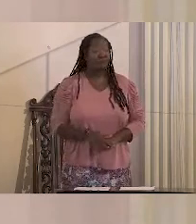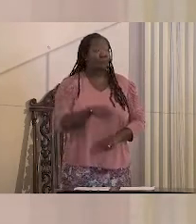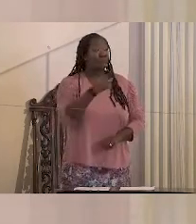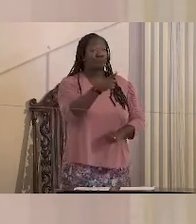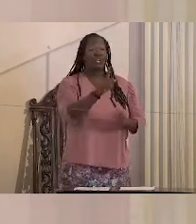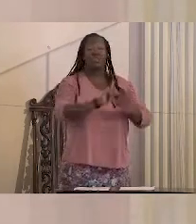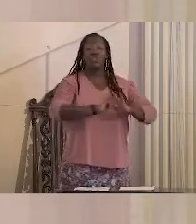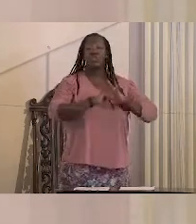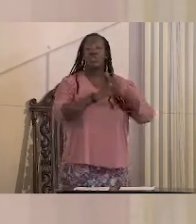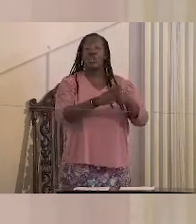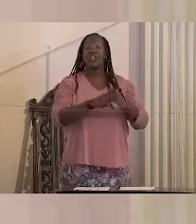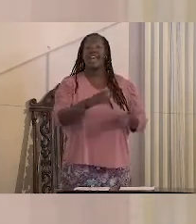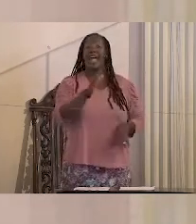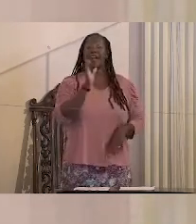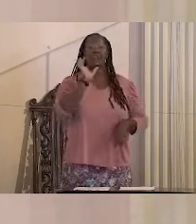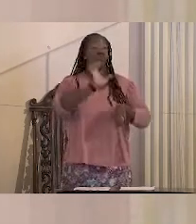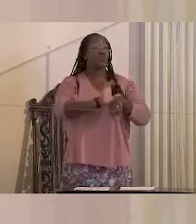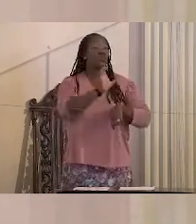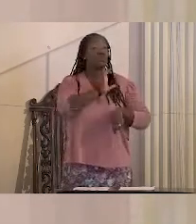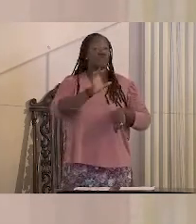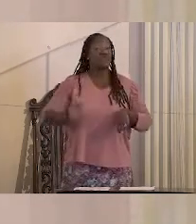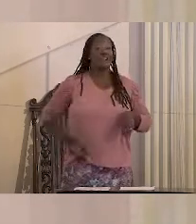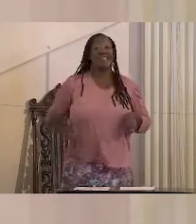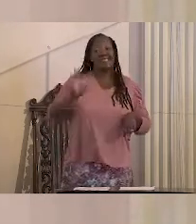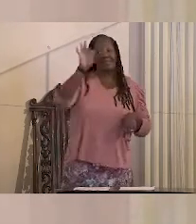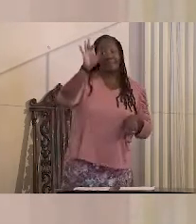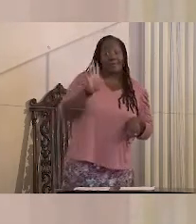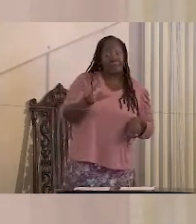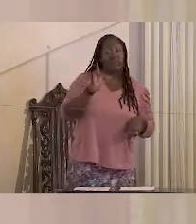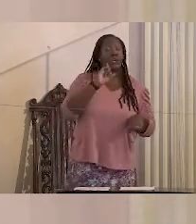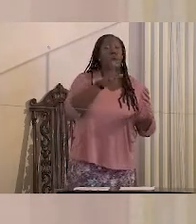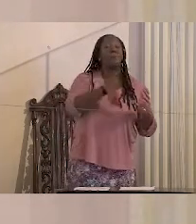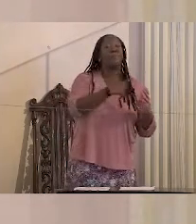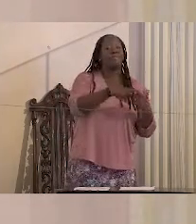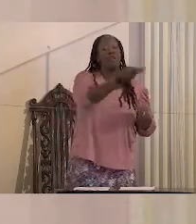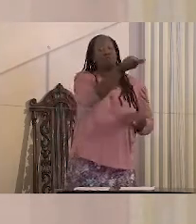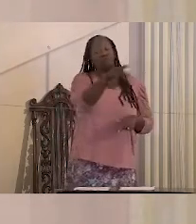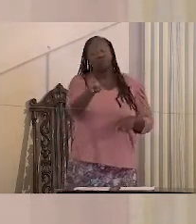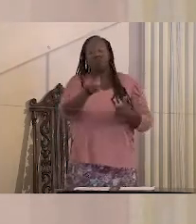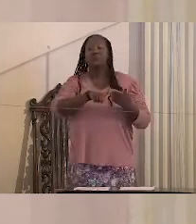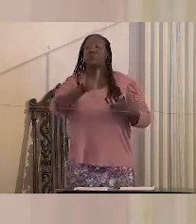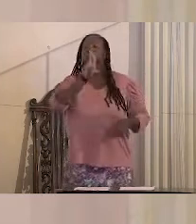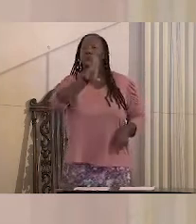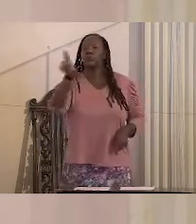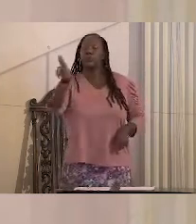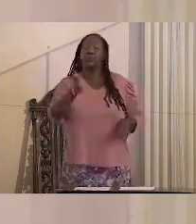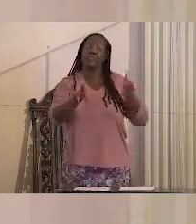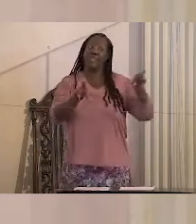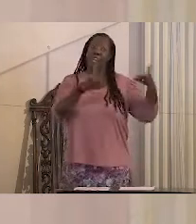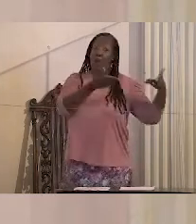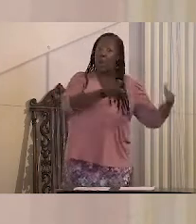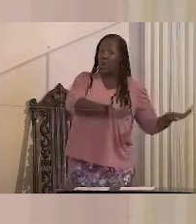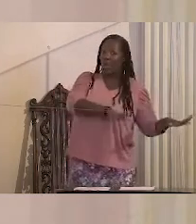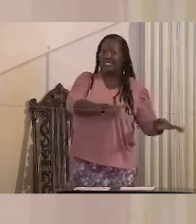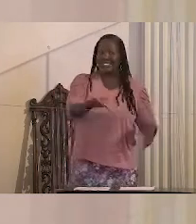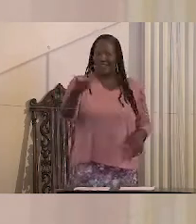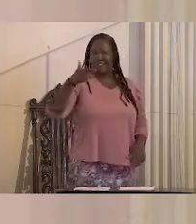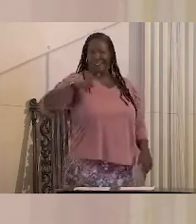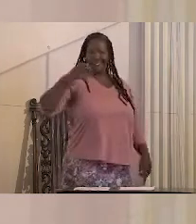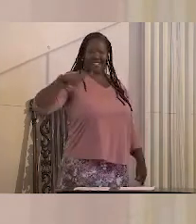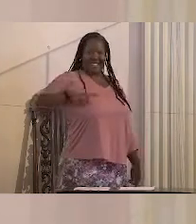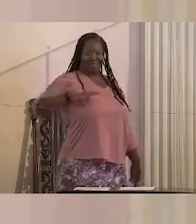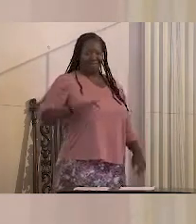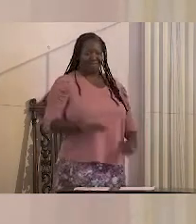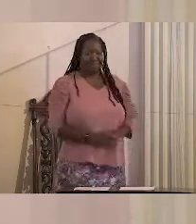Church of Christ minister, but transitioned over to the Unitarian Universalists. Their loss, our gain.